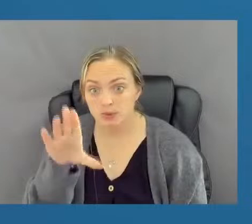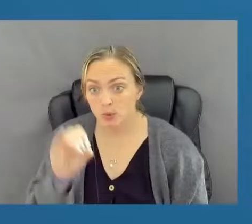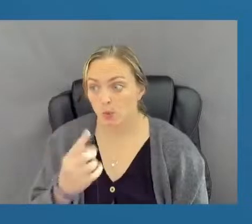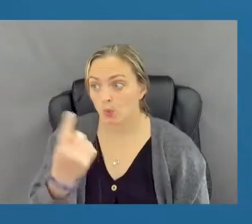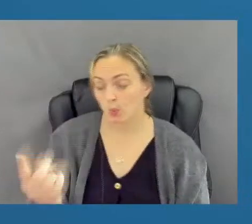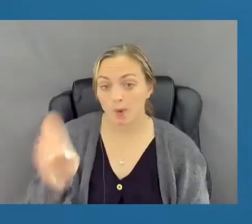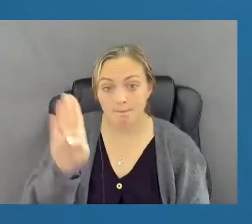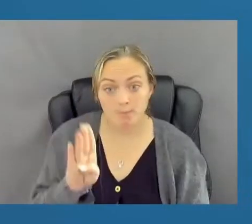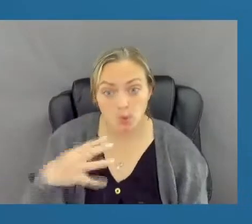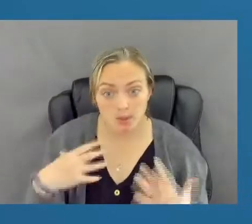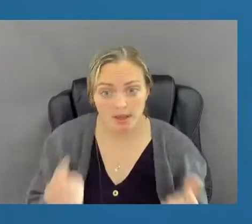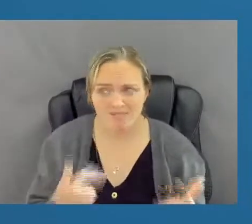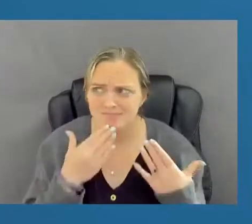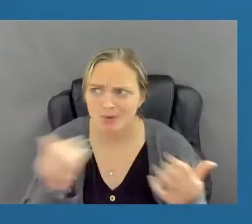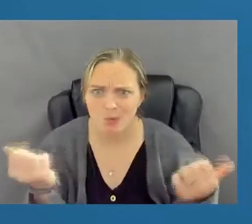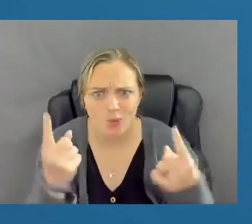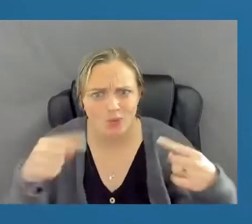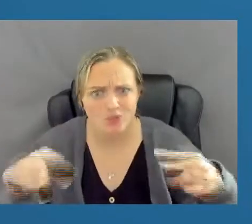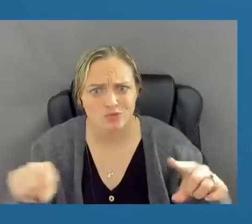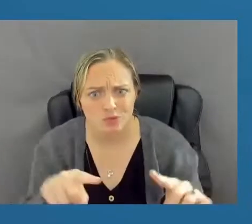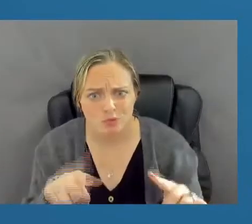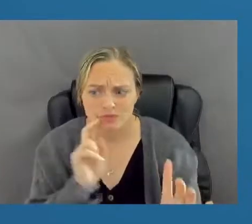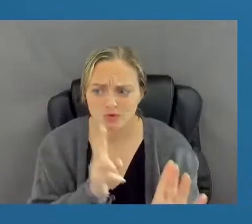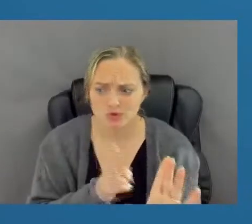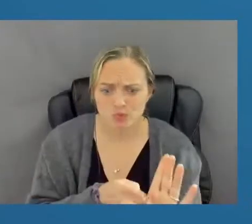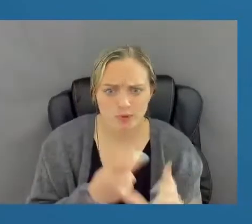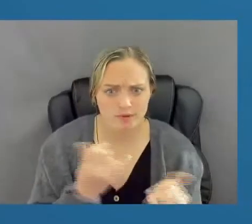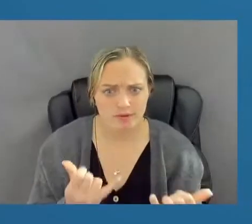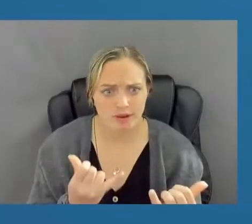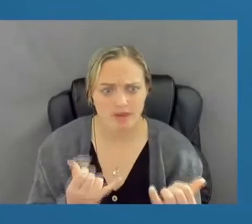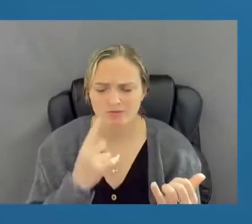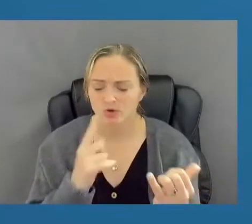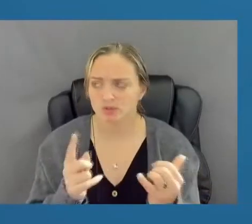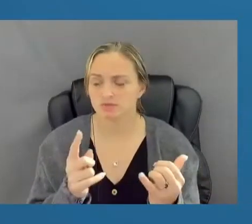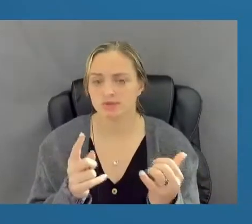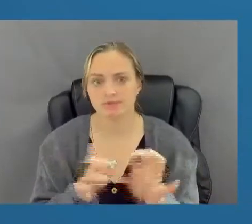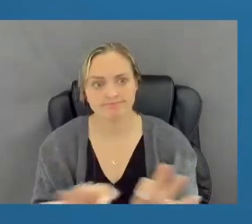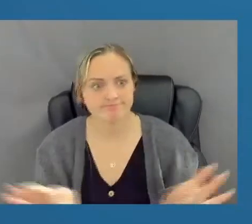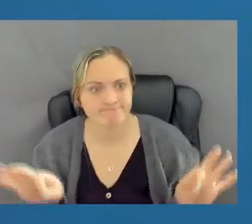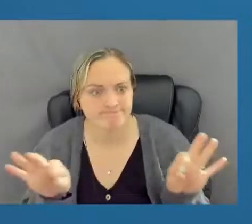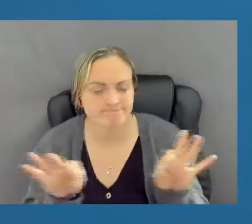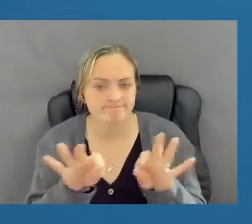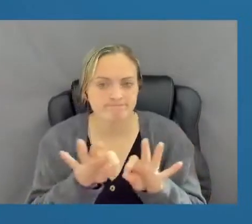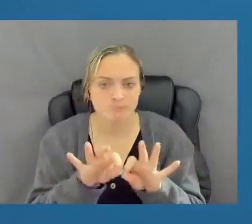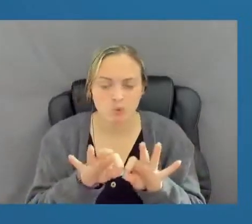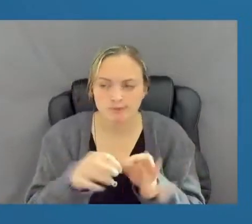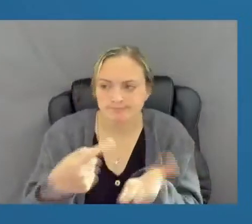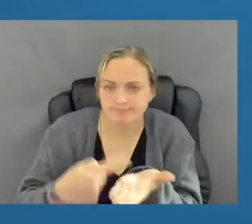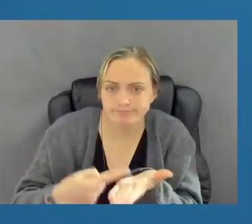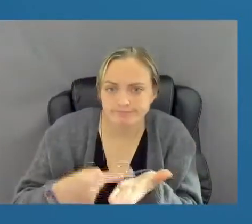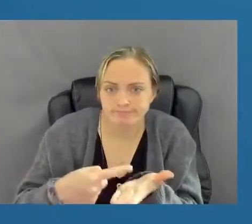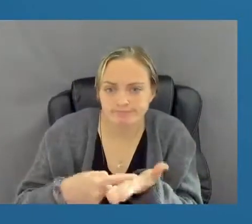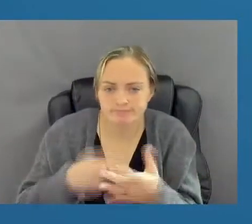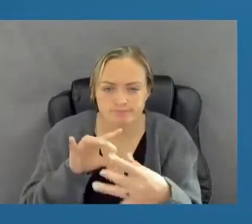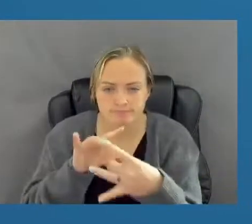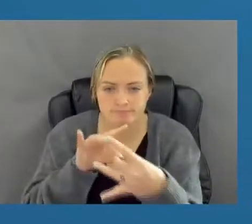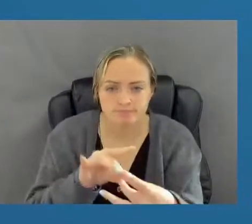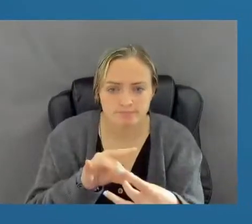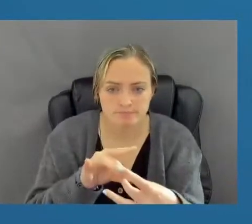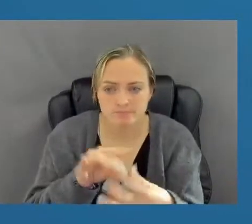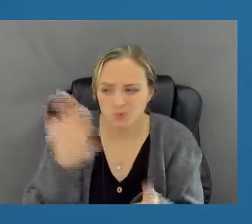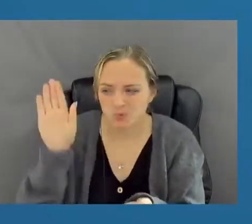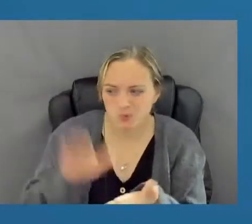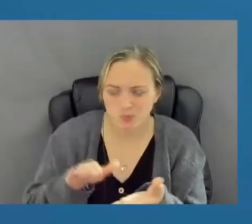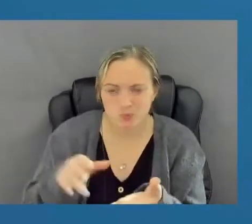and I thank all of you for joining us today for this very critical conversation around cuts to the